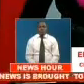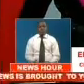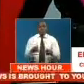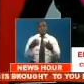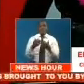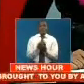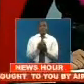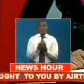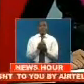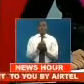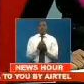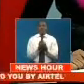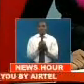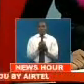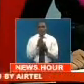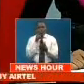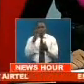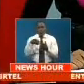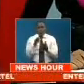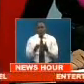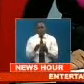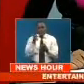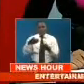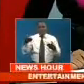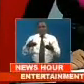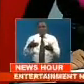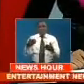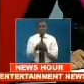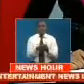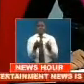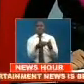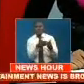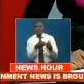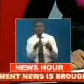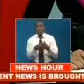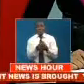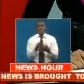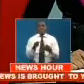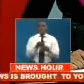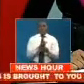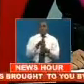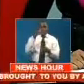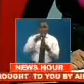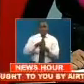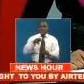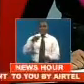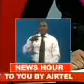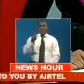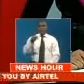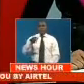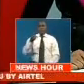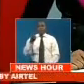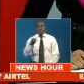Entertainment News got up close with a budding artiste who has introduced a new genre of music into the industry. He calls his style of